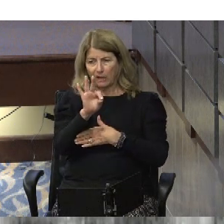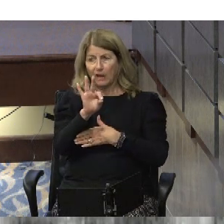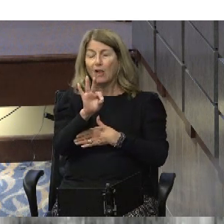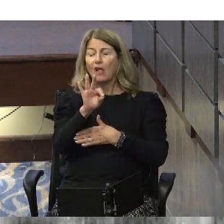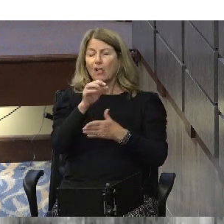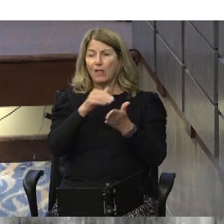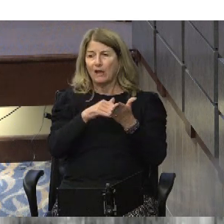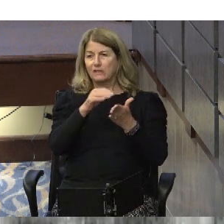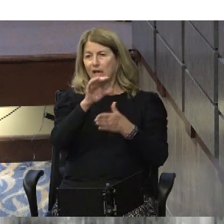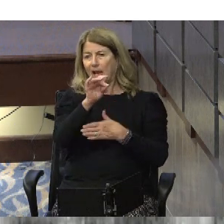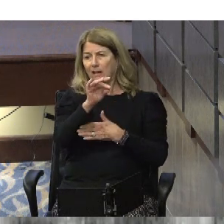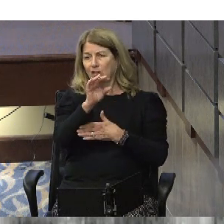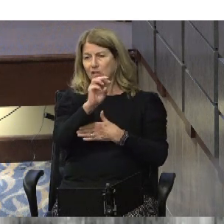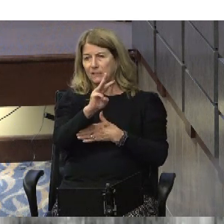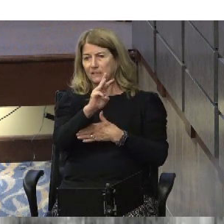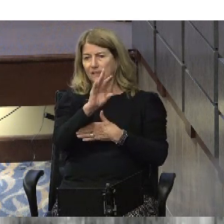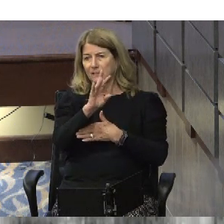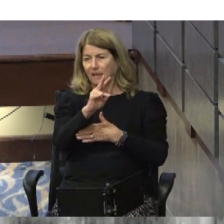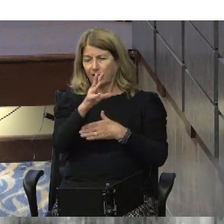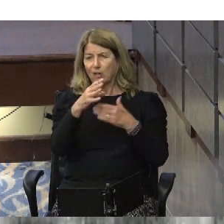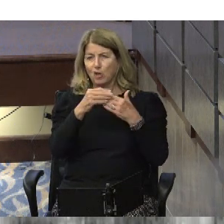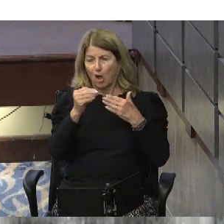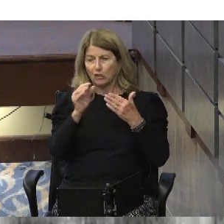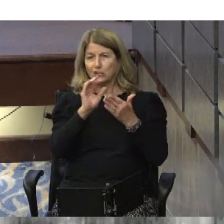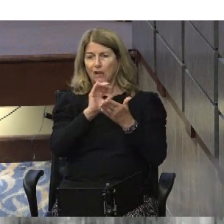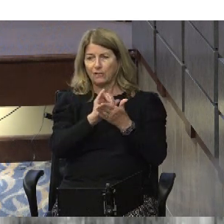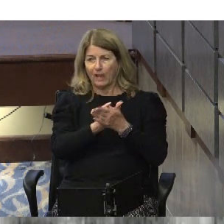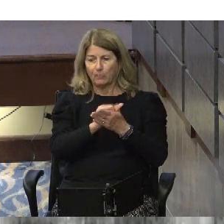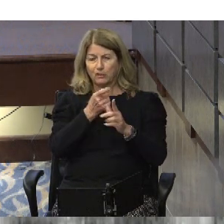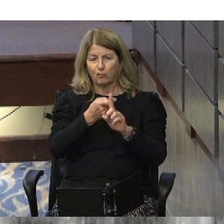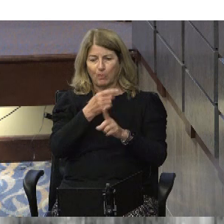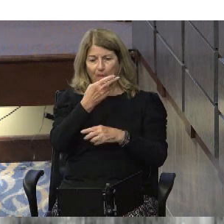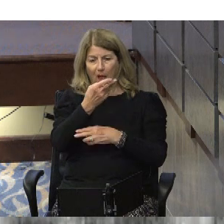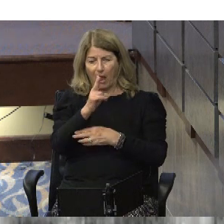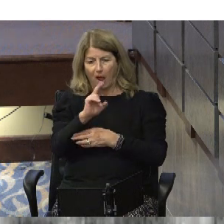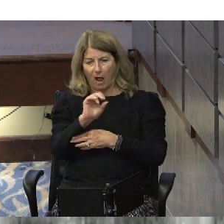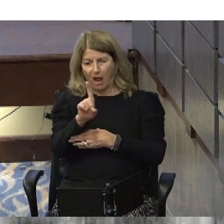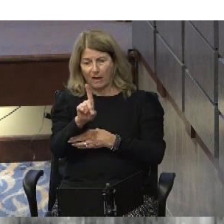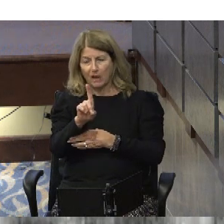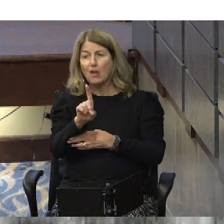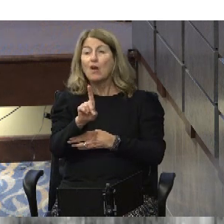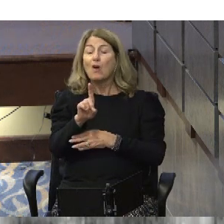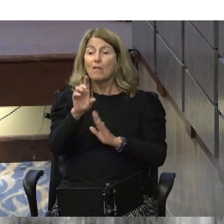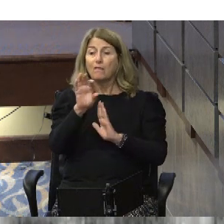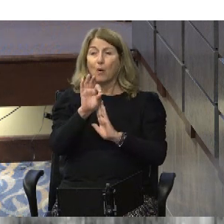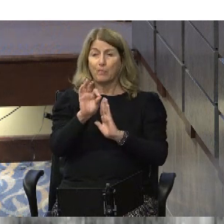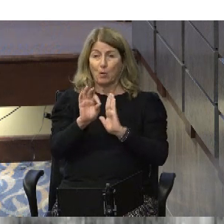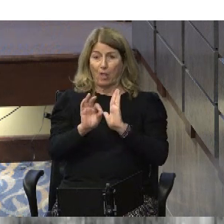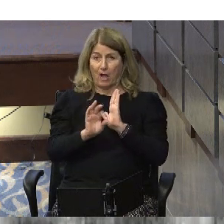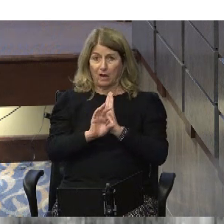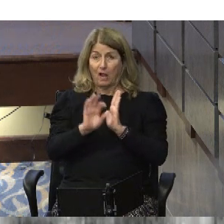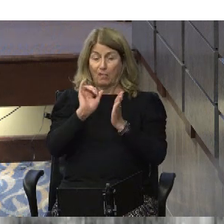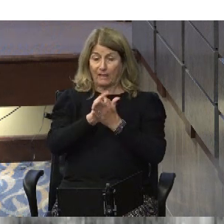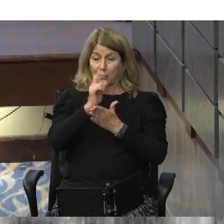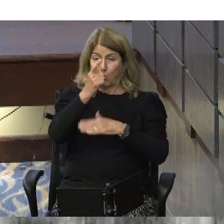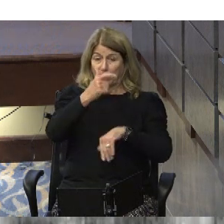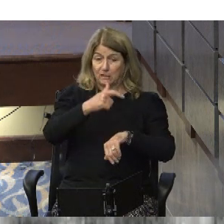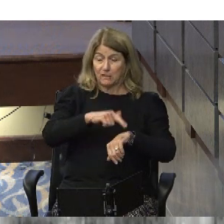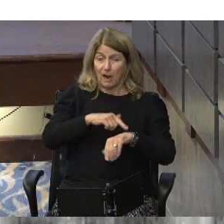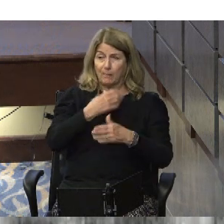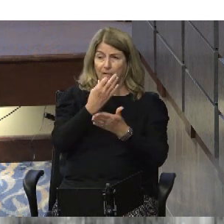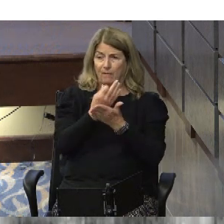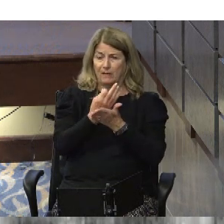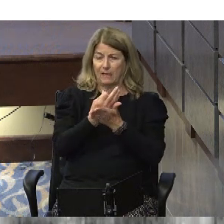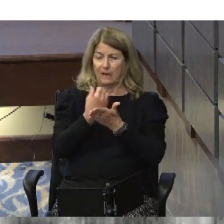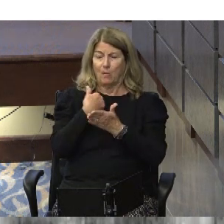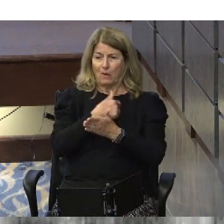$2,539,867. That was just based off the HUD formula. And this is a one-time funding, so we did keep that